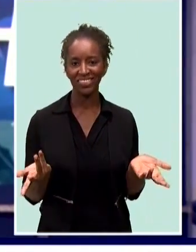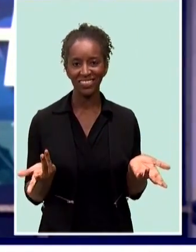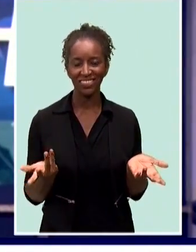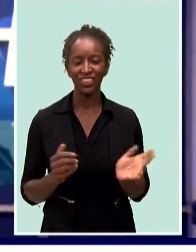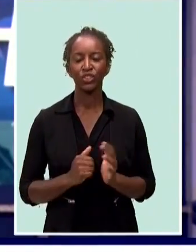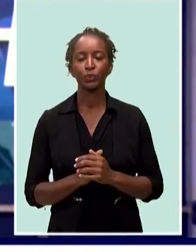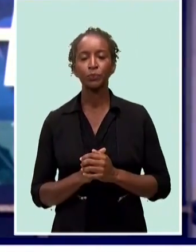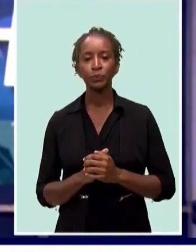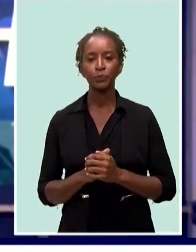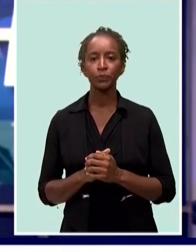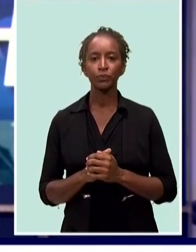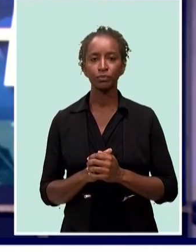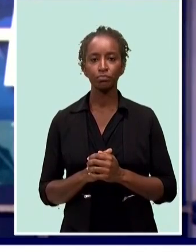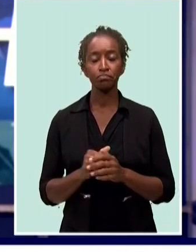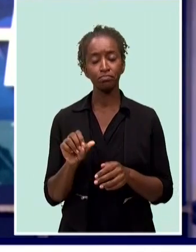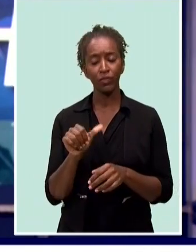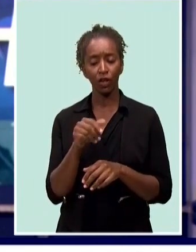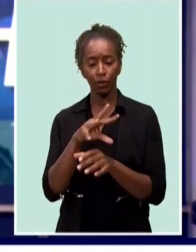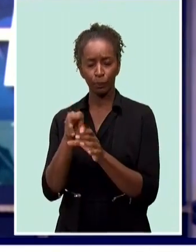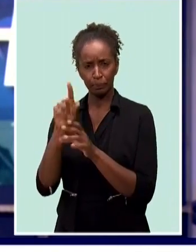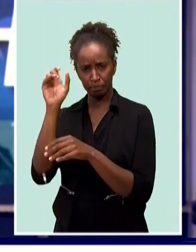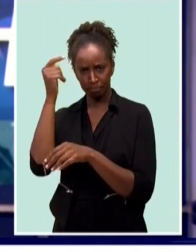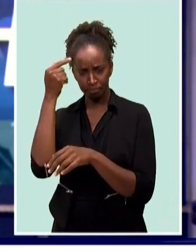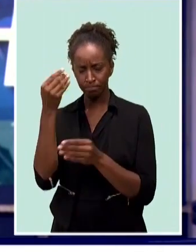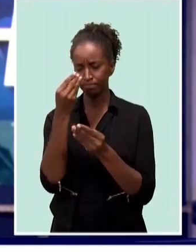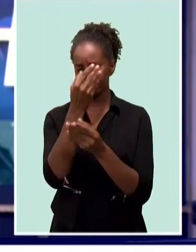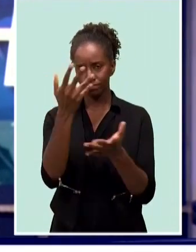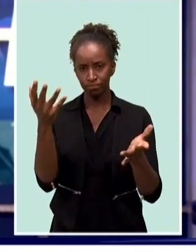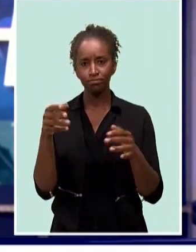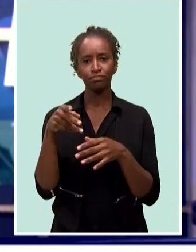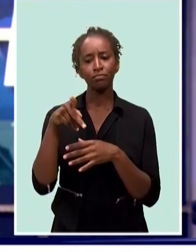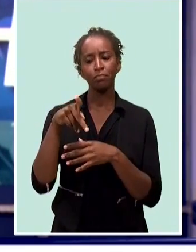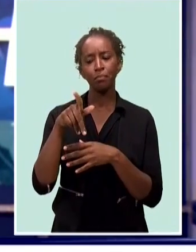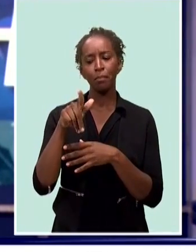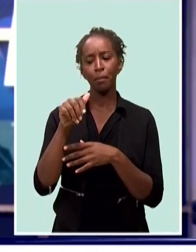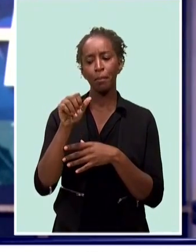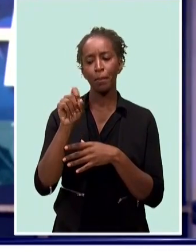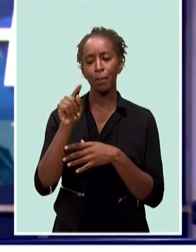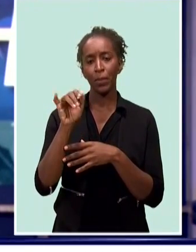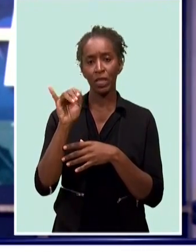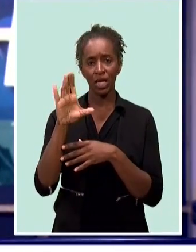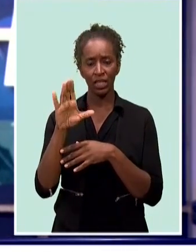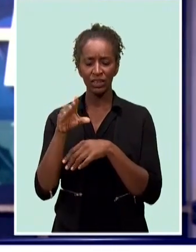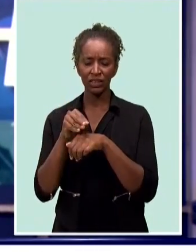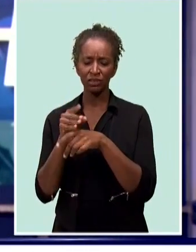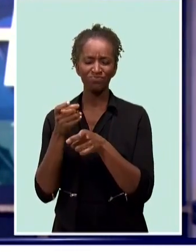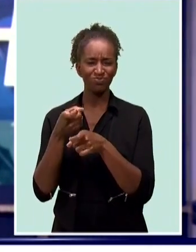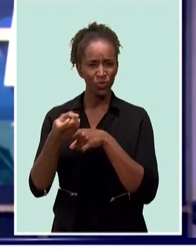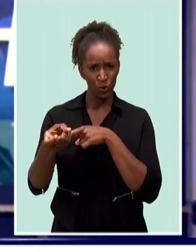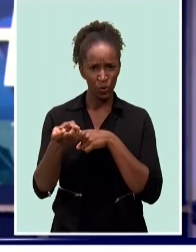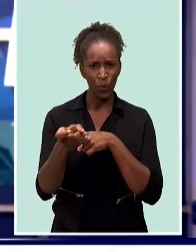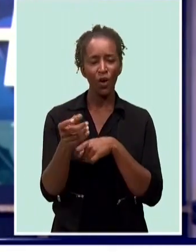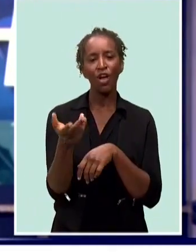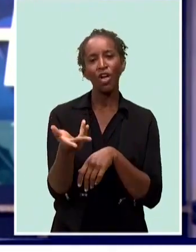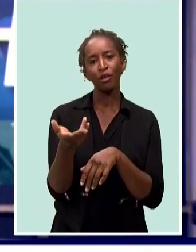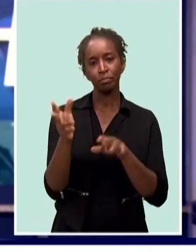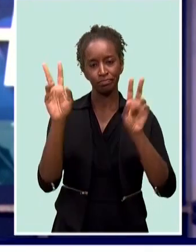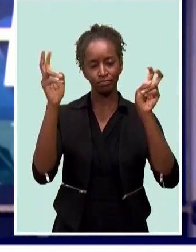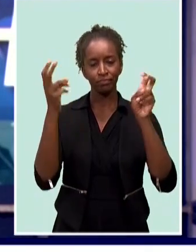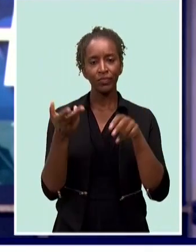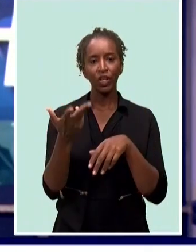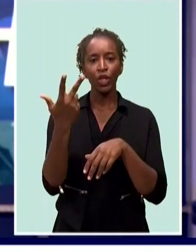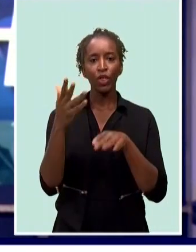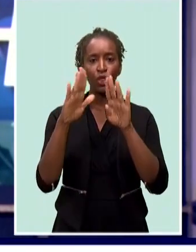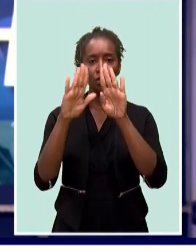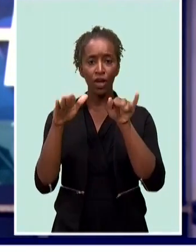the Senate, Senator Rudolph Greenidge, says that plastics have had their impact on the Three Houses spring. He says several pieces of plastic bags have